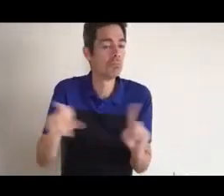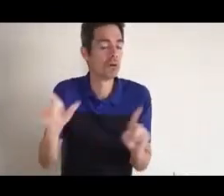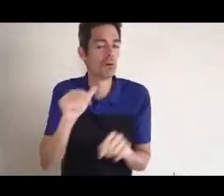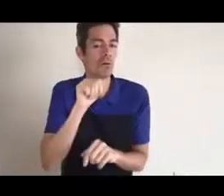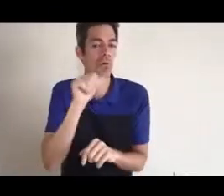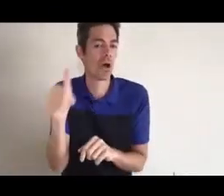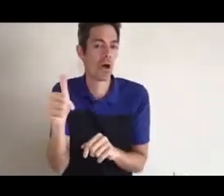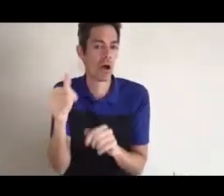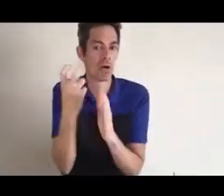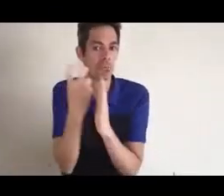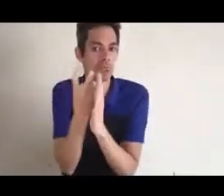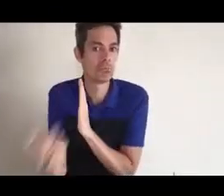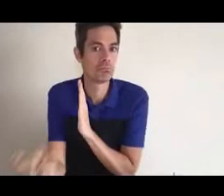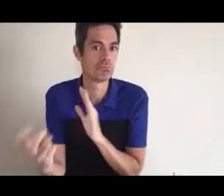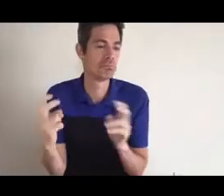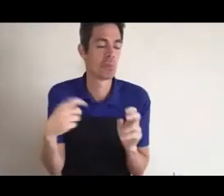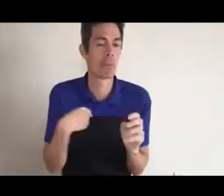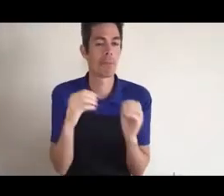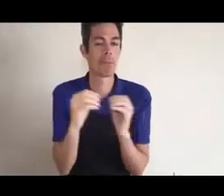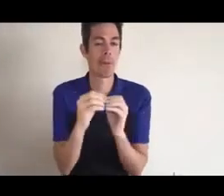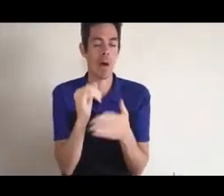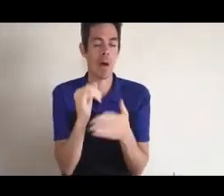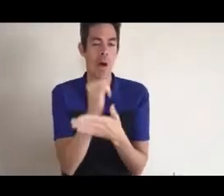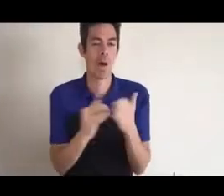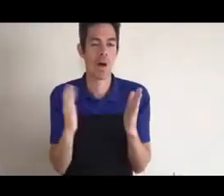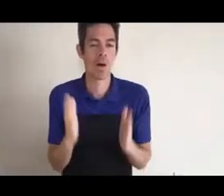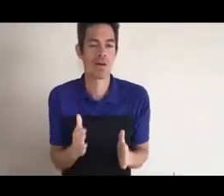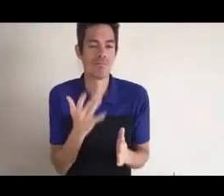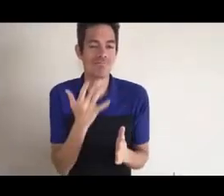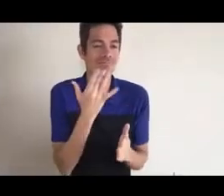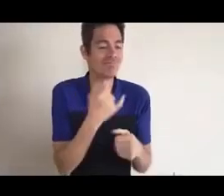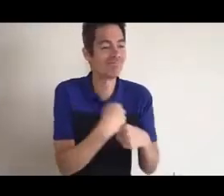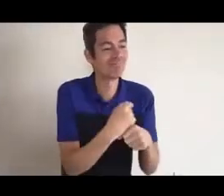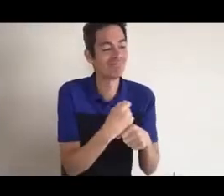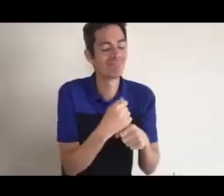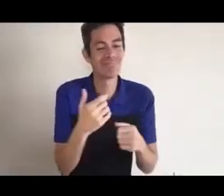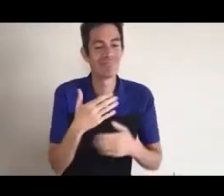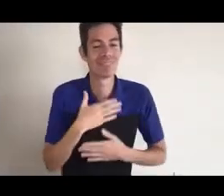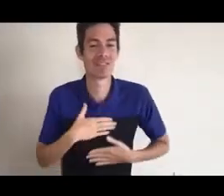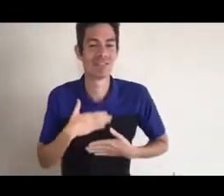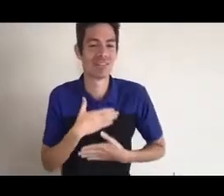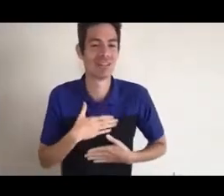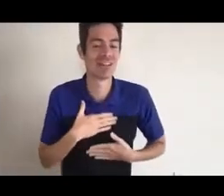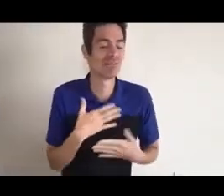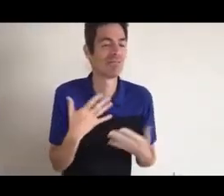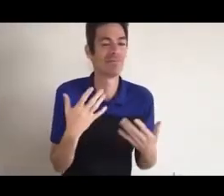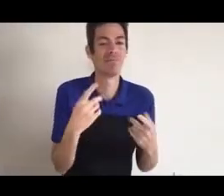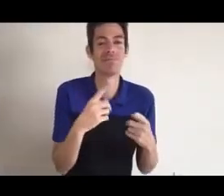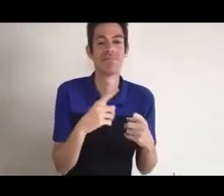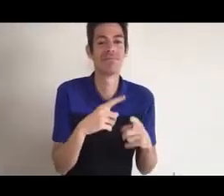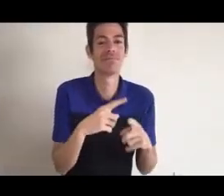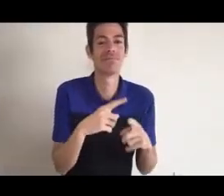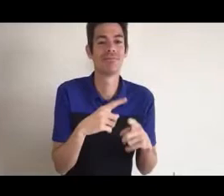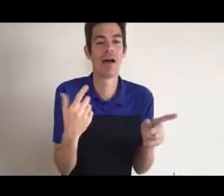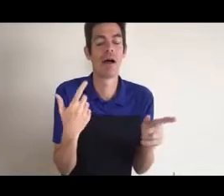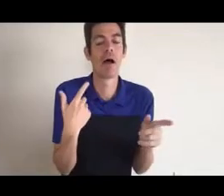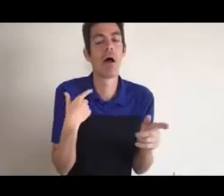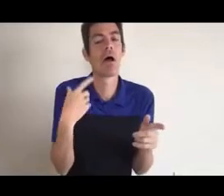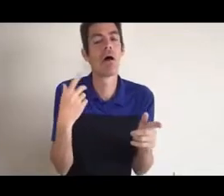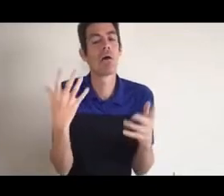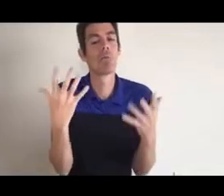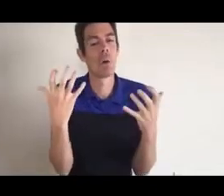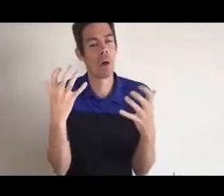I, yes, noted ASL as a language, but wasn't really immersed in it. I was more of an artist